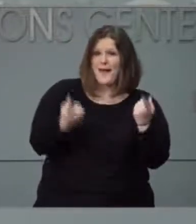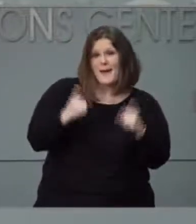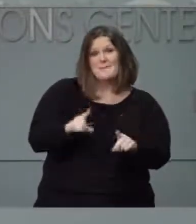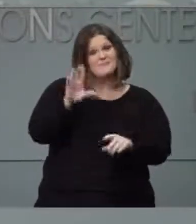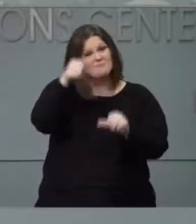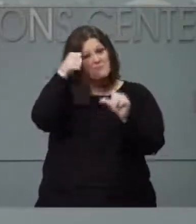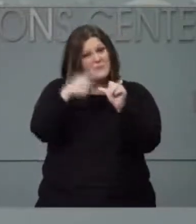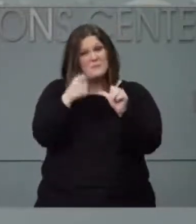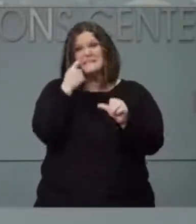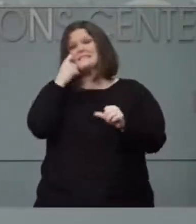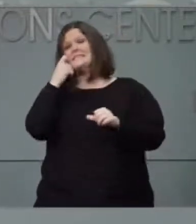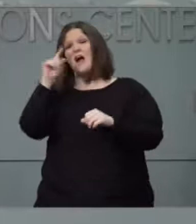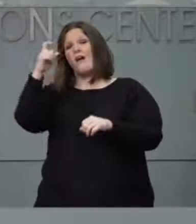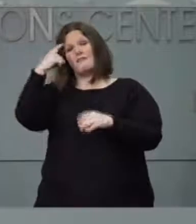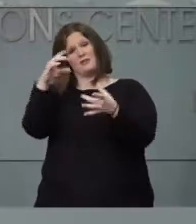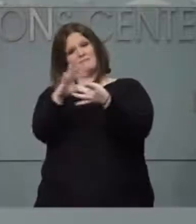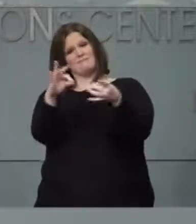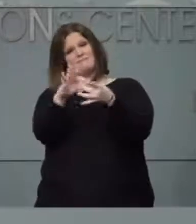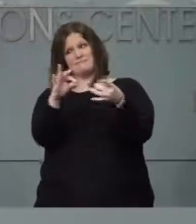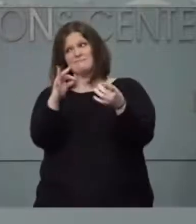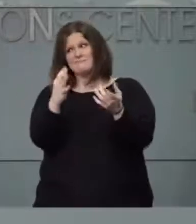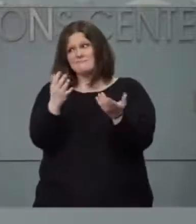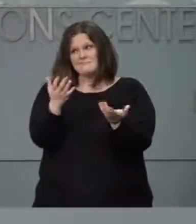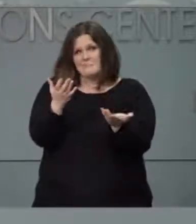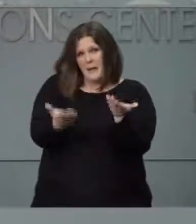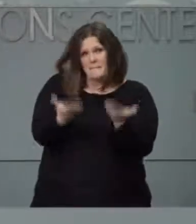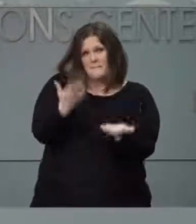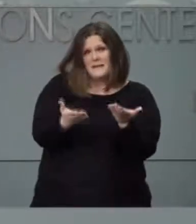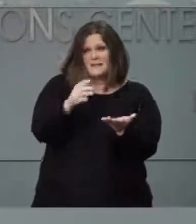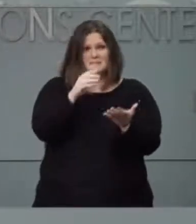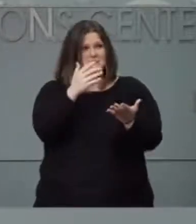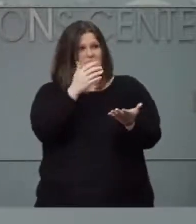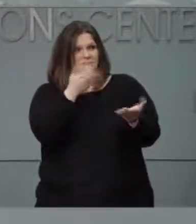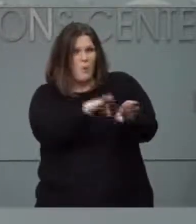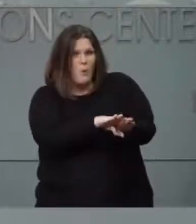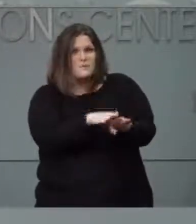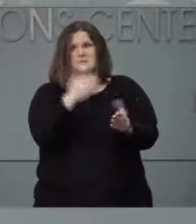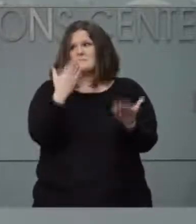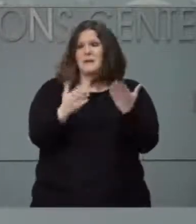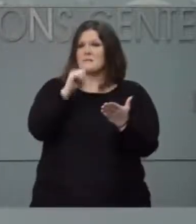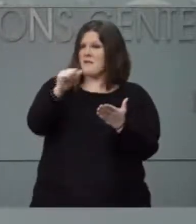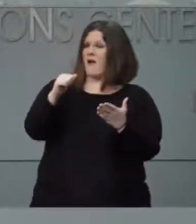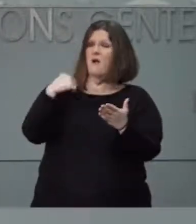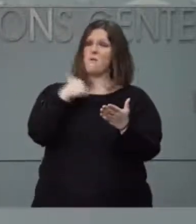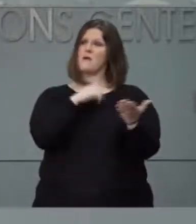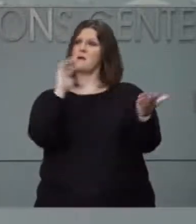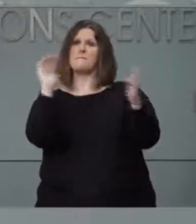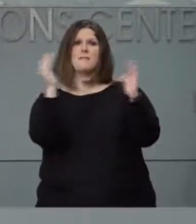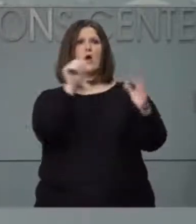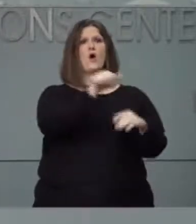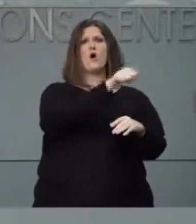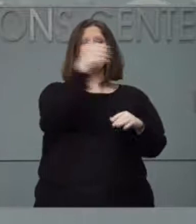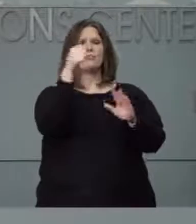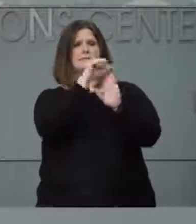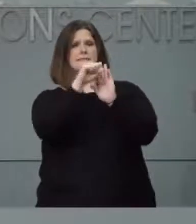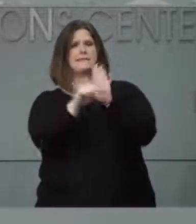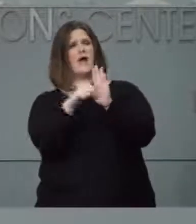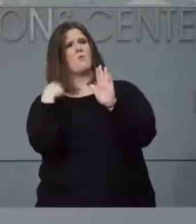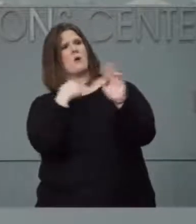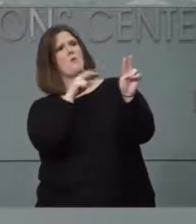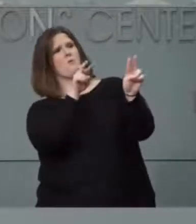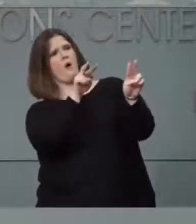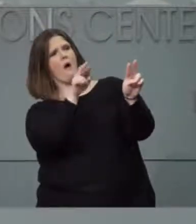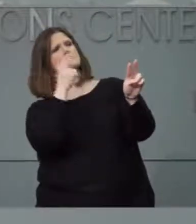table. We are looking at other options. I certainly look at a lot of other states around the country. What are the actions that they are taking? How has